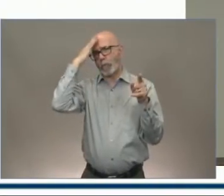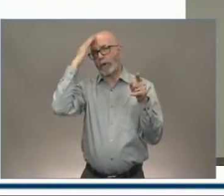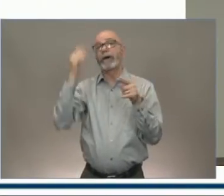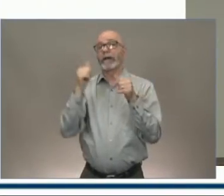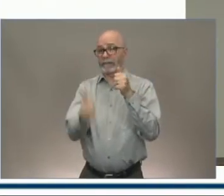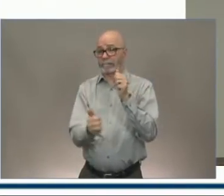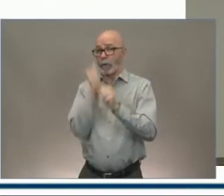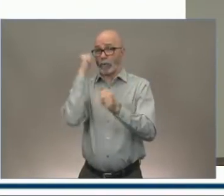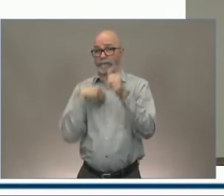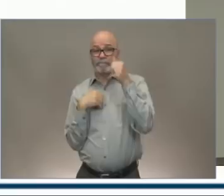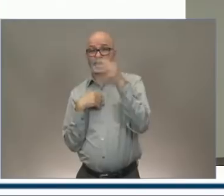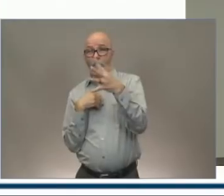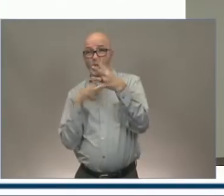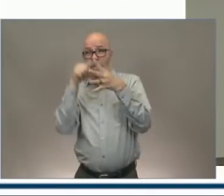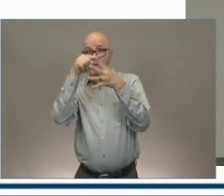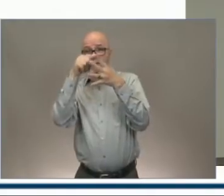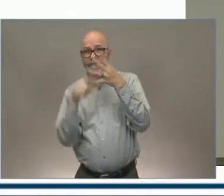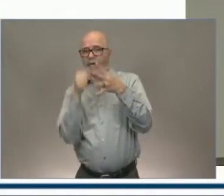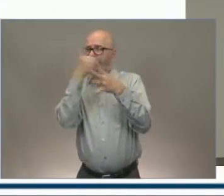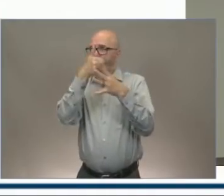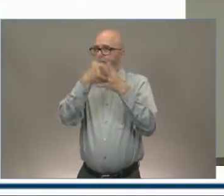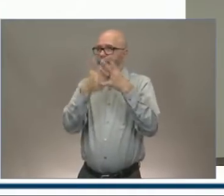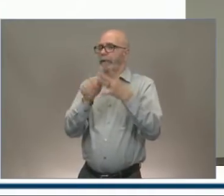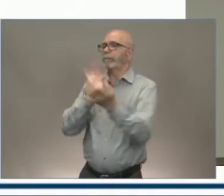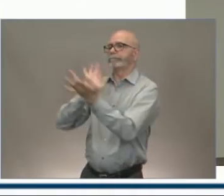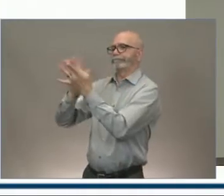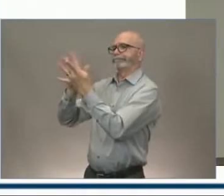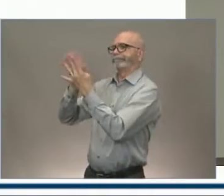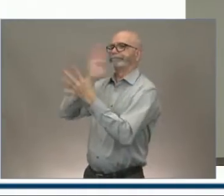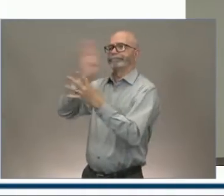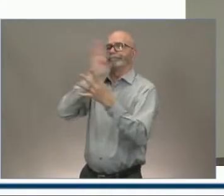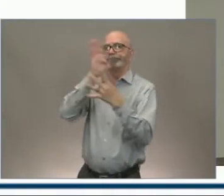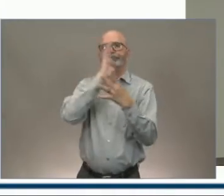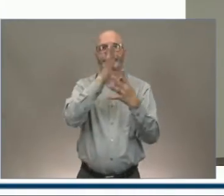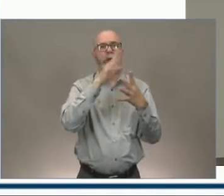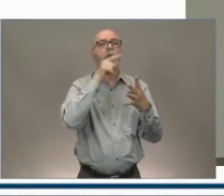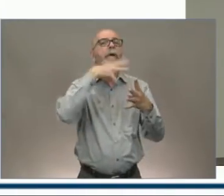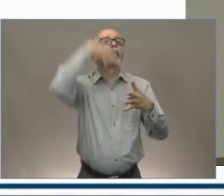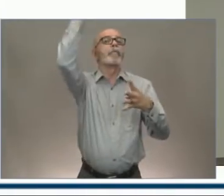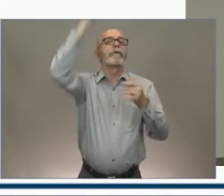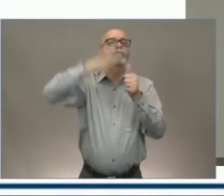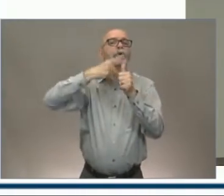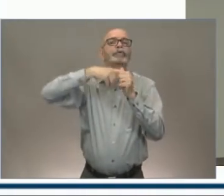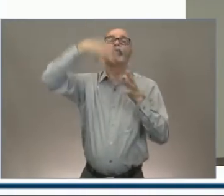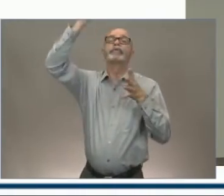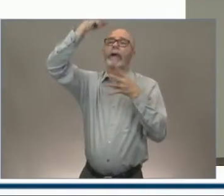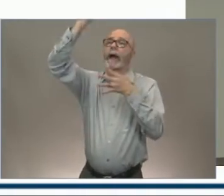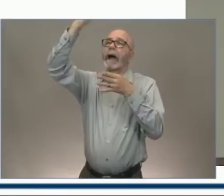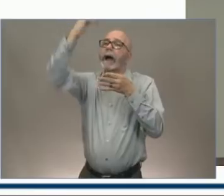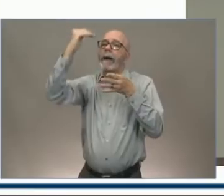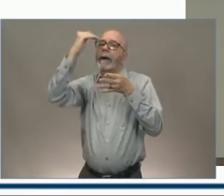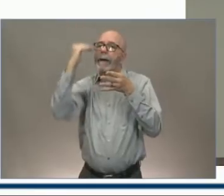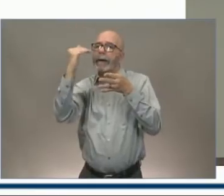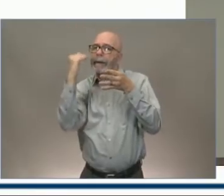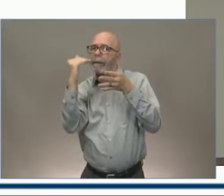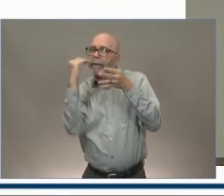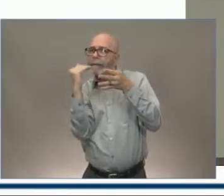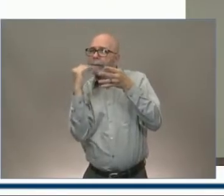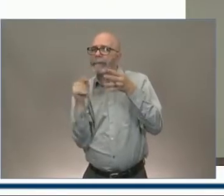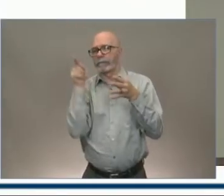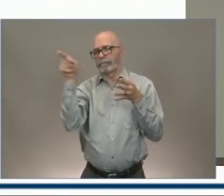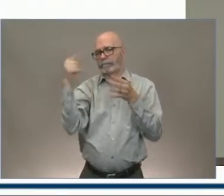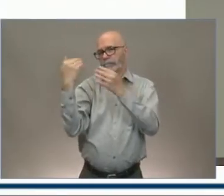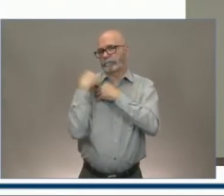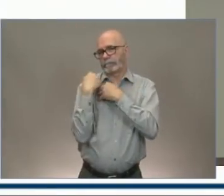will do this starting with their oldest clients first and then working back based on date of birth. Each of these clinics